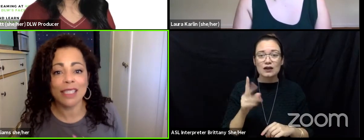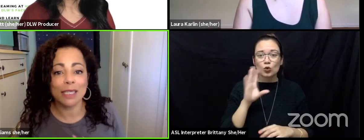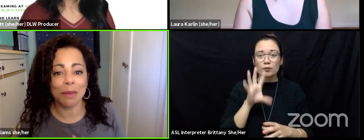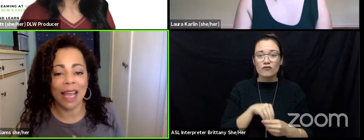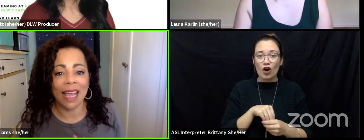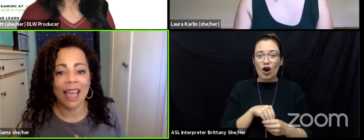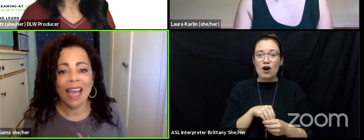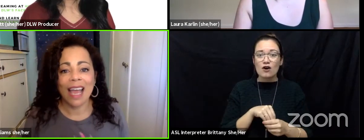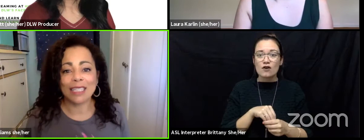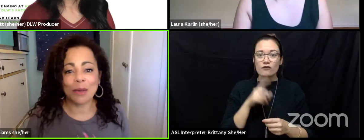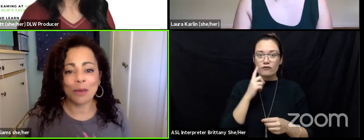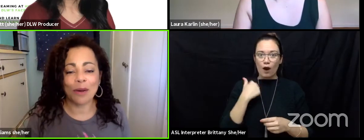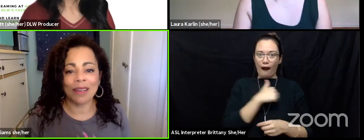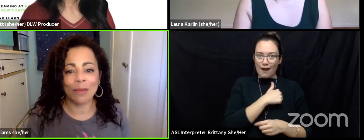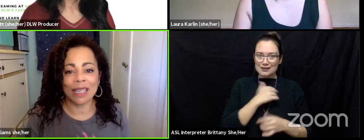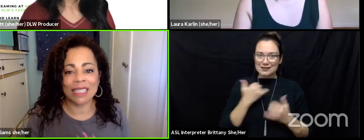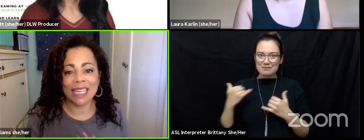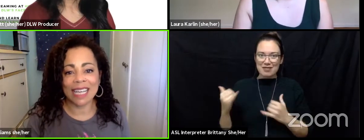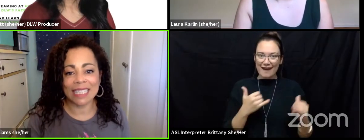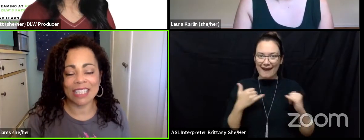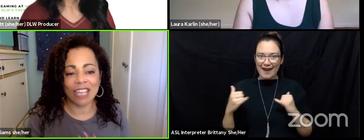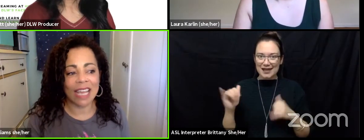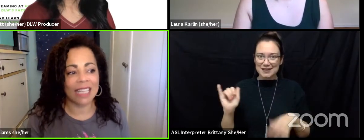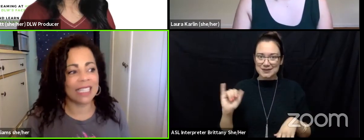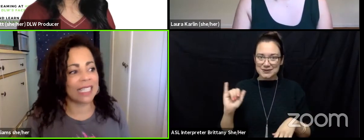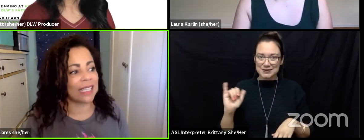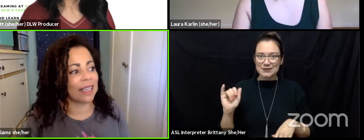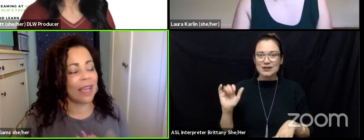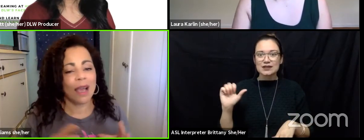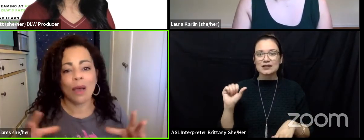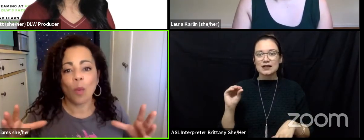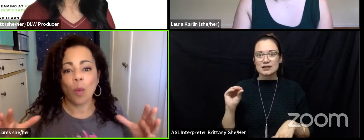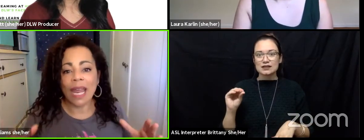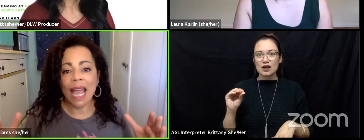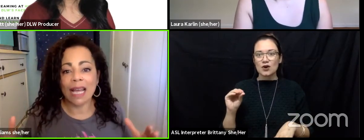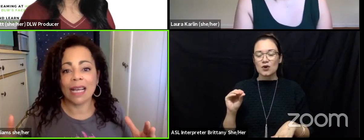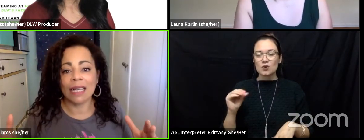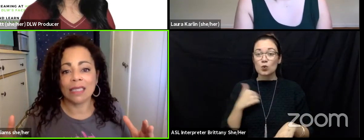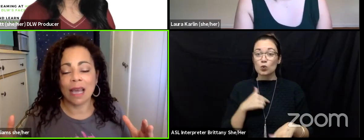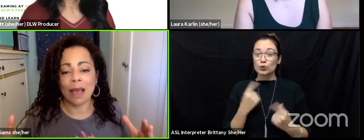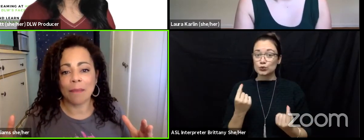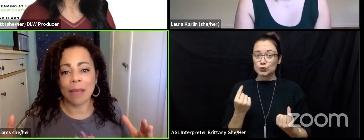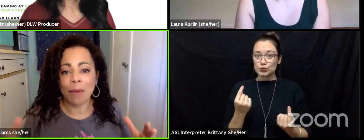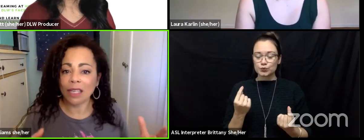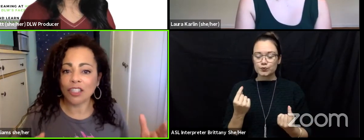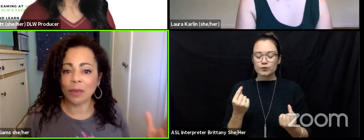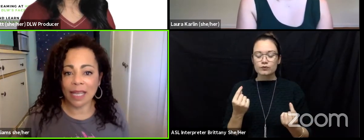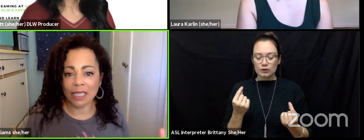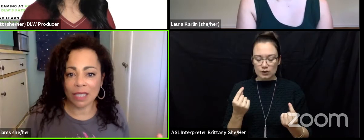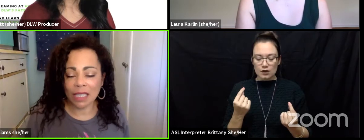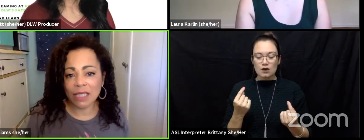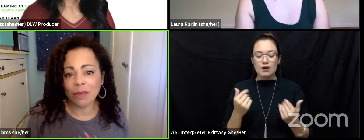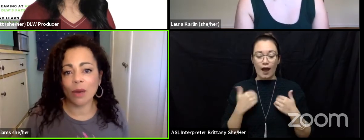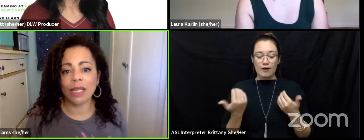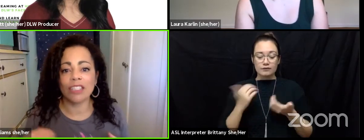for us to play? And so what we did at Indie Shakes is that we had, in